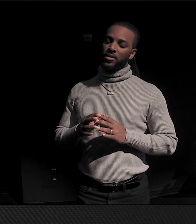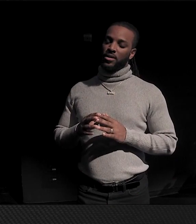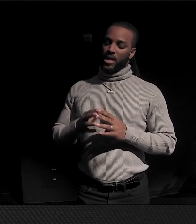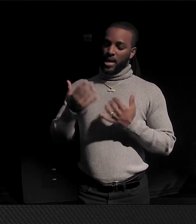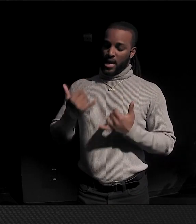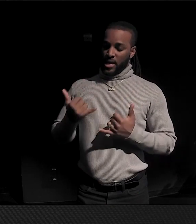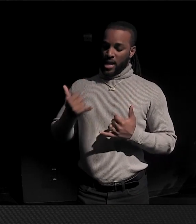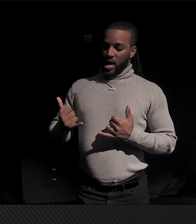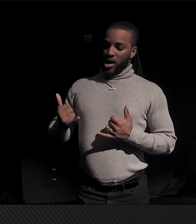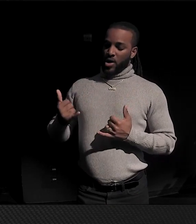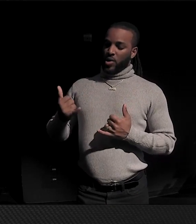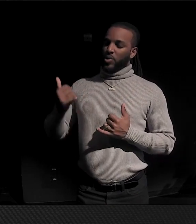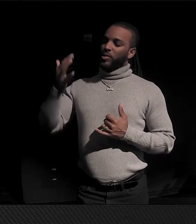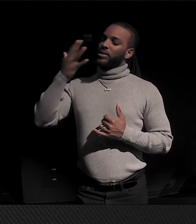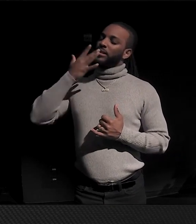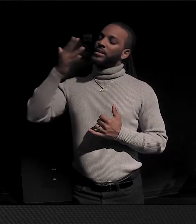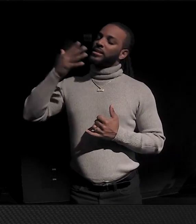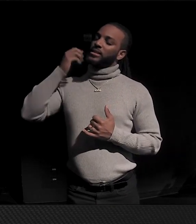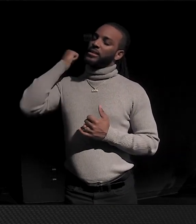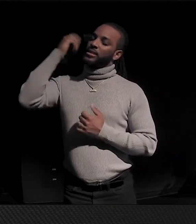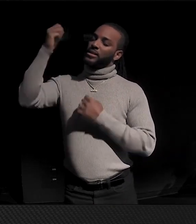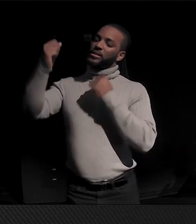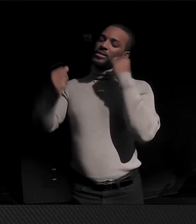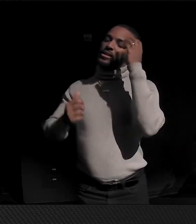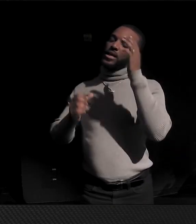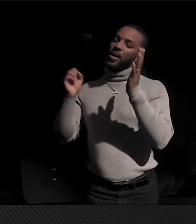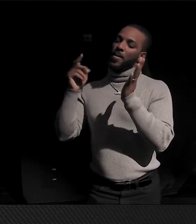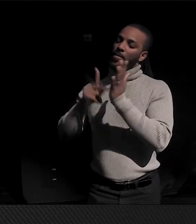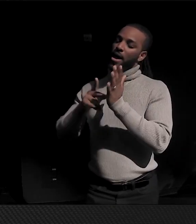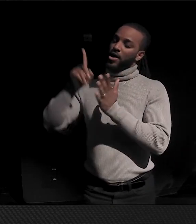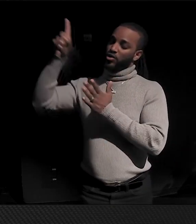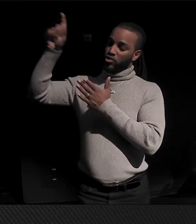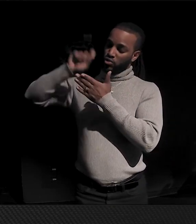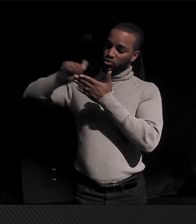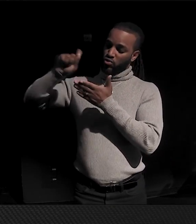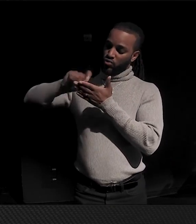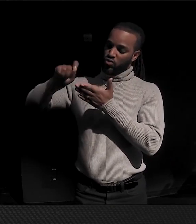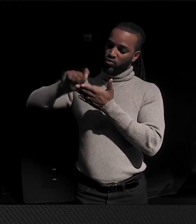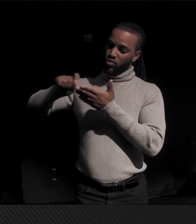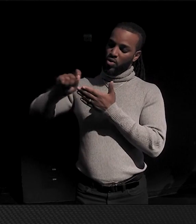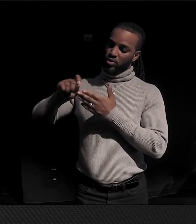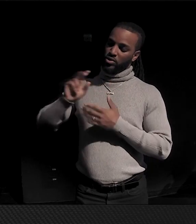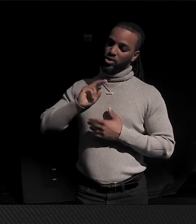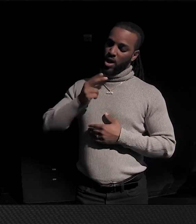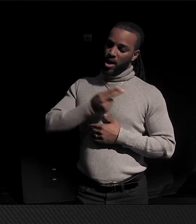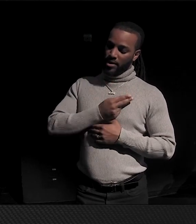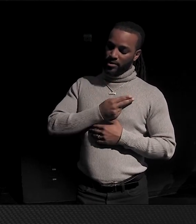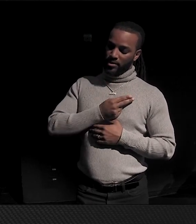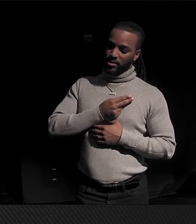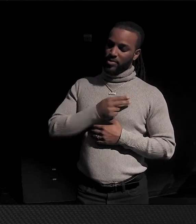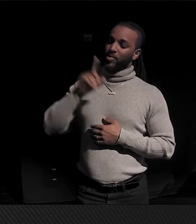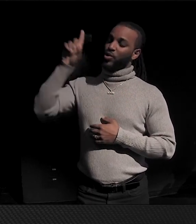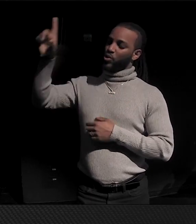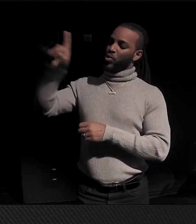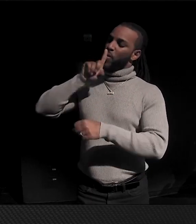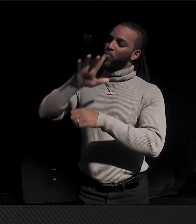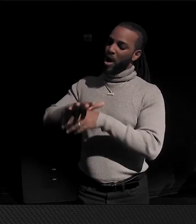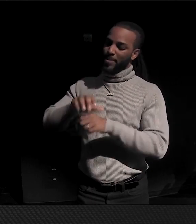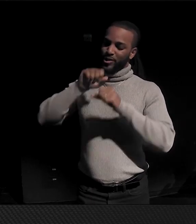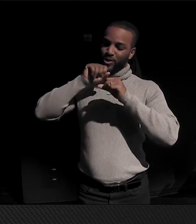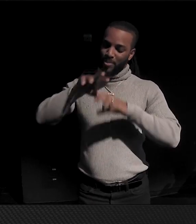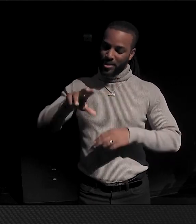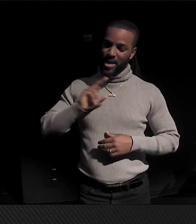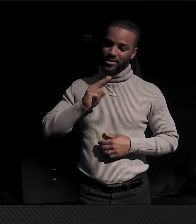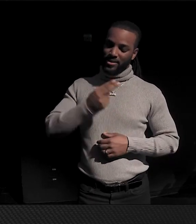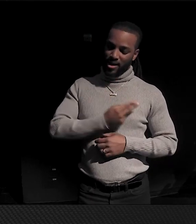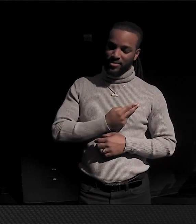And now we sing back to you, Lord, a scripture you wrote to us in Numbers 6, the blessing. Your promise to bless us as your